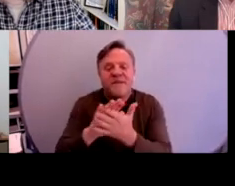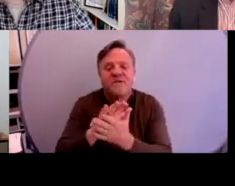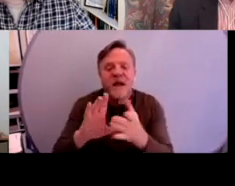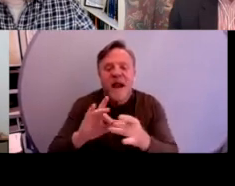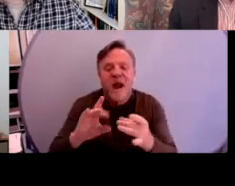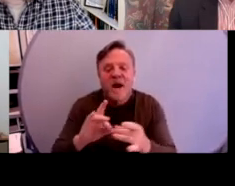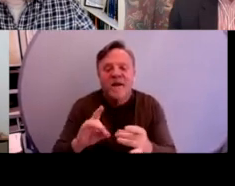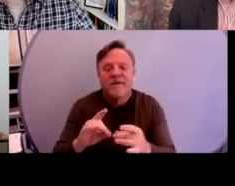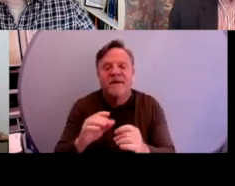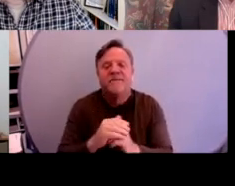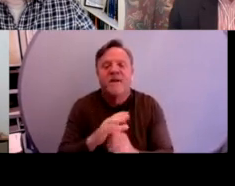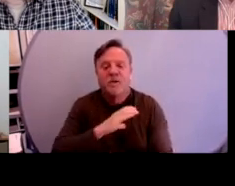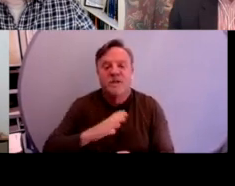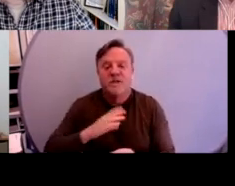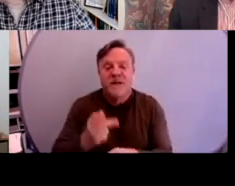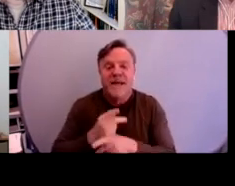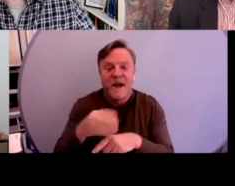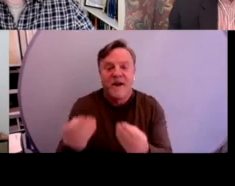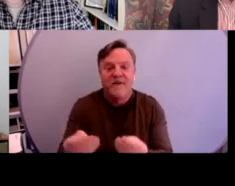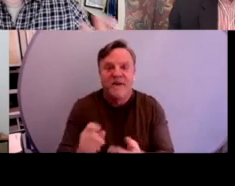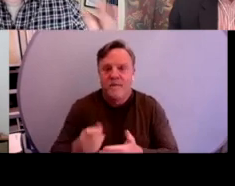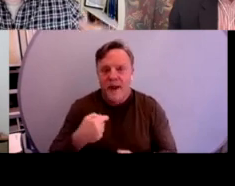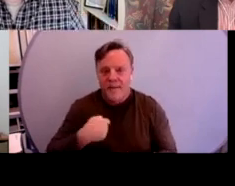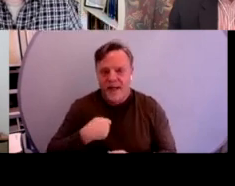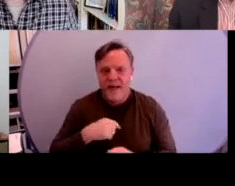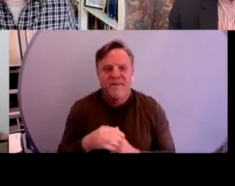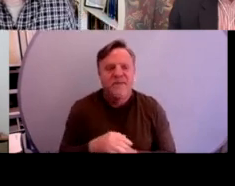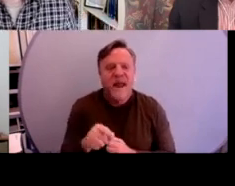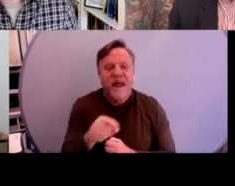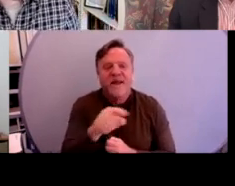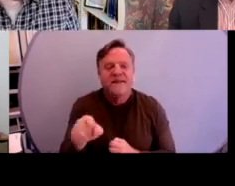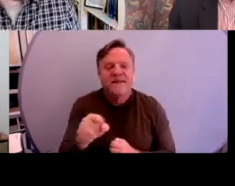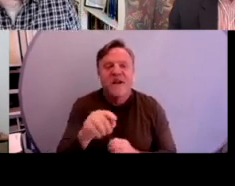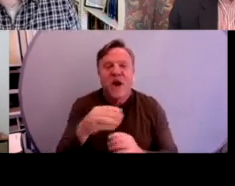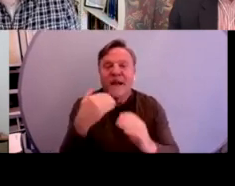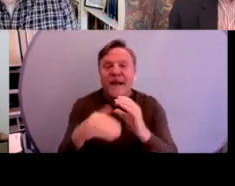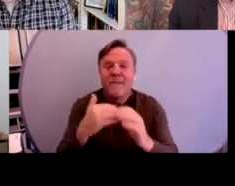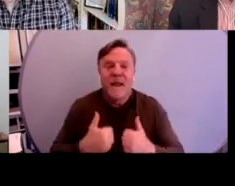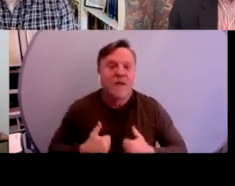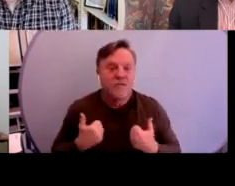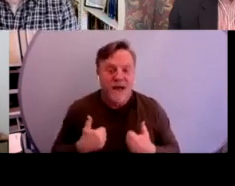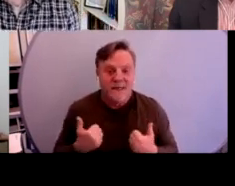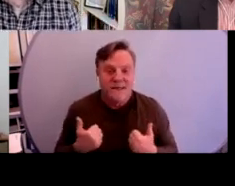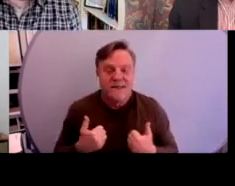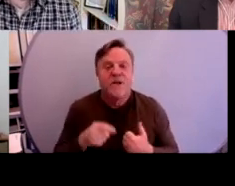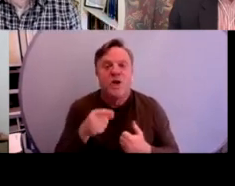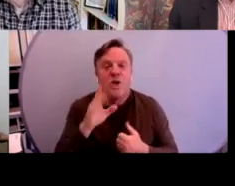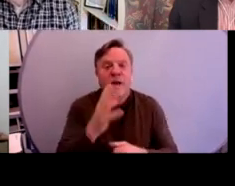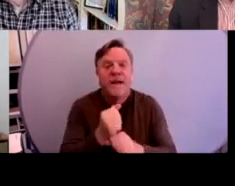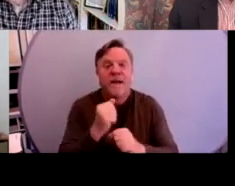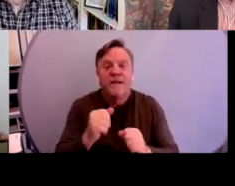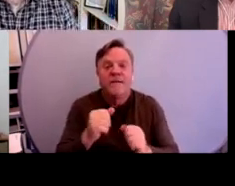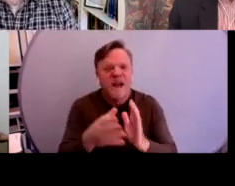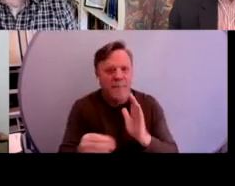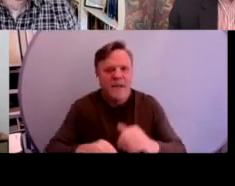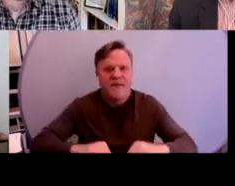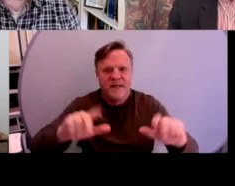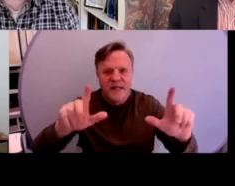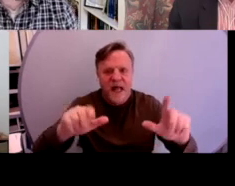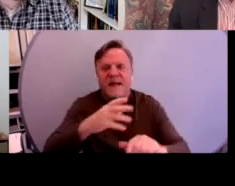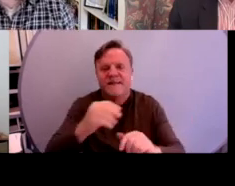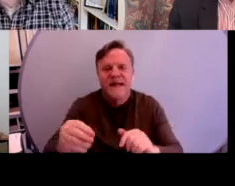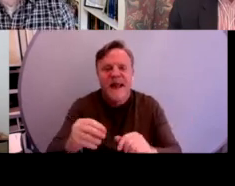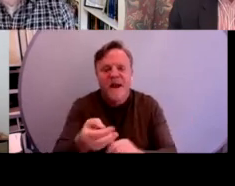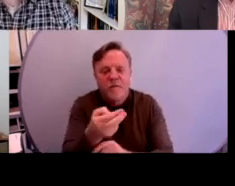me. And then here's just our email addresses. You will be getting a copy of the slides and a resource